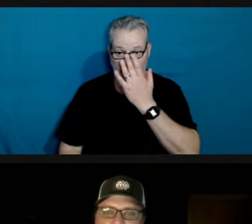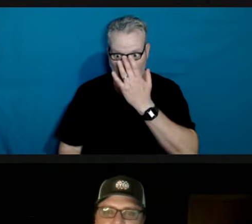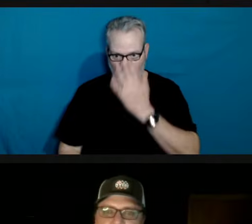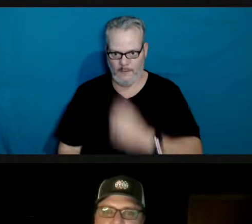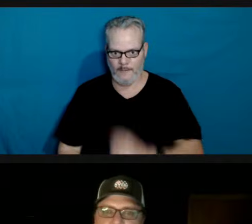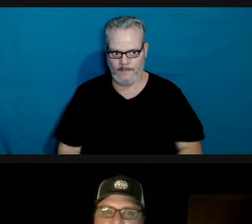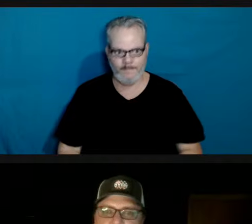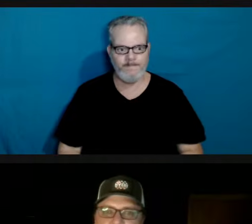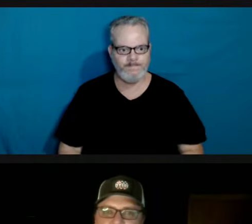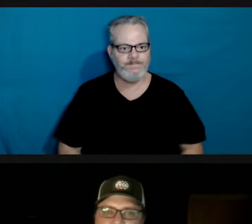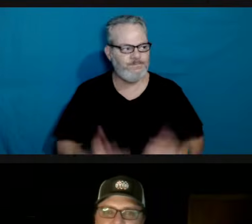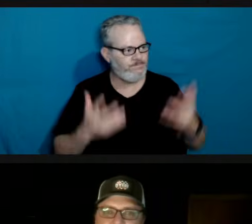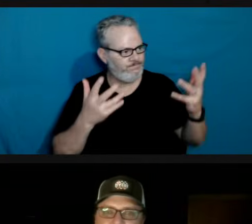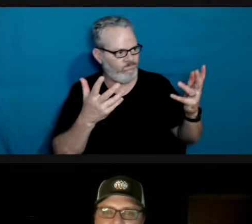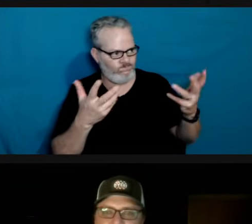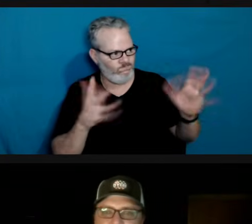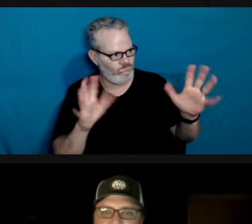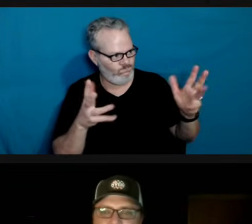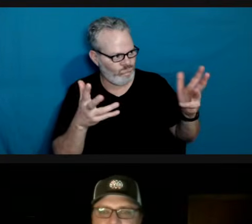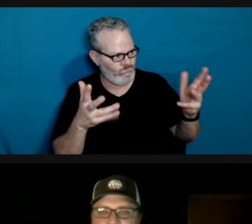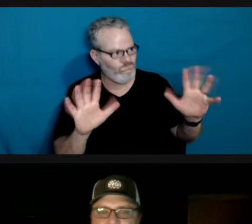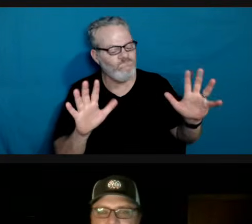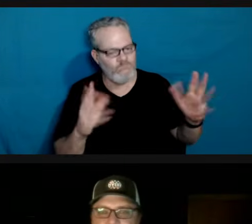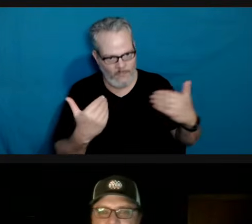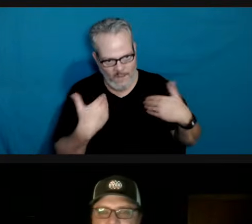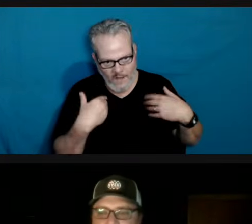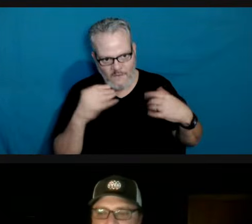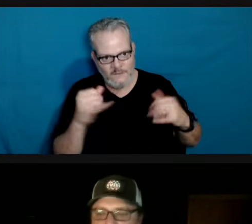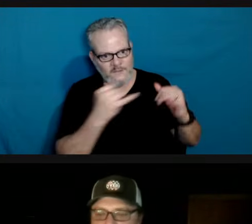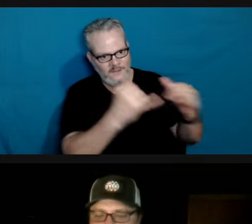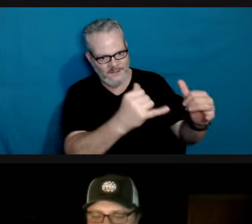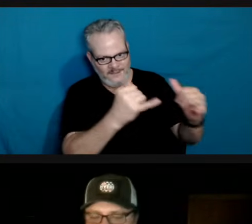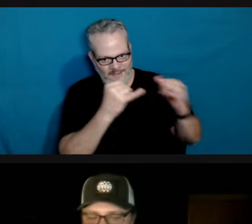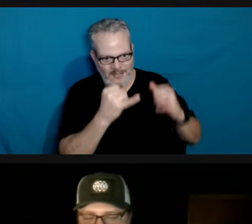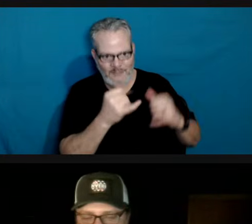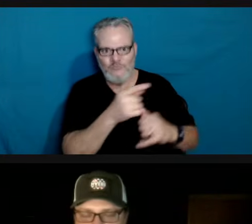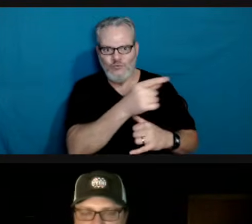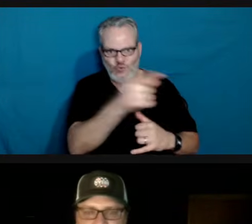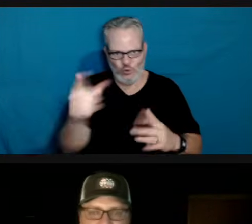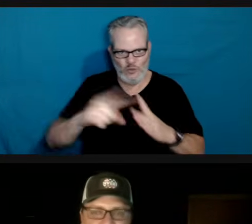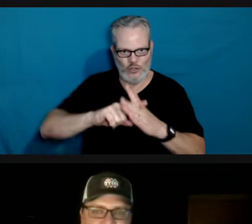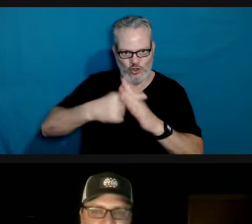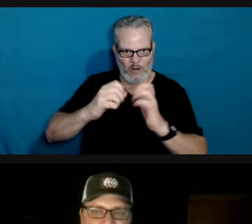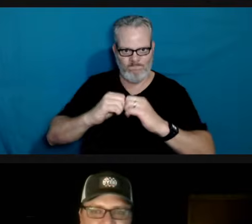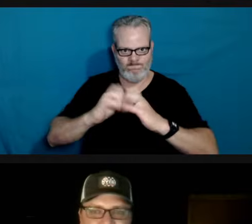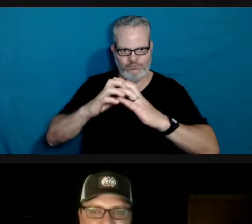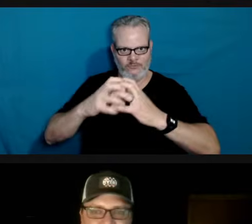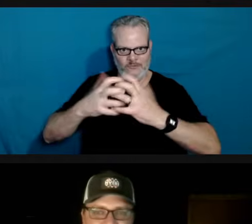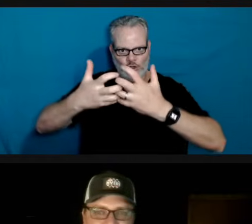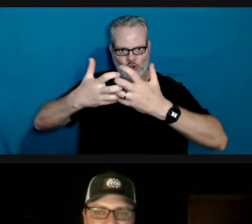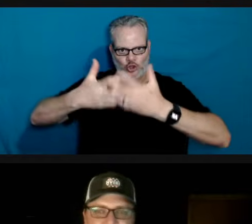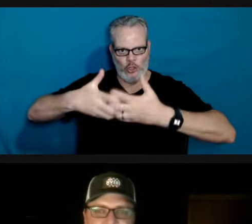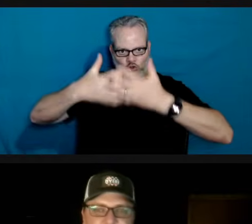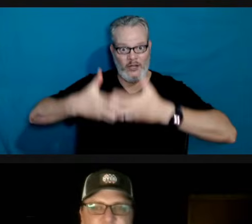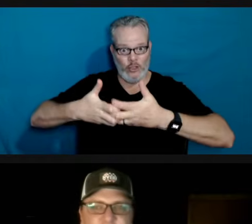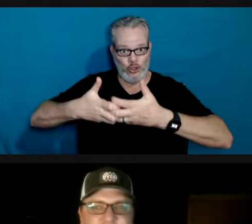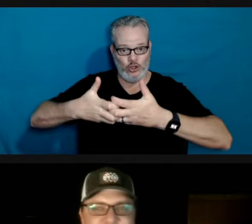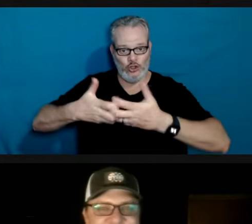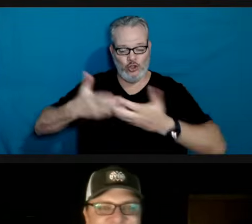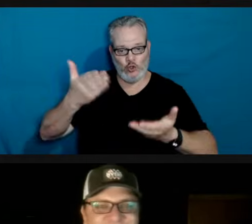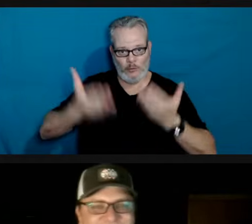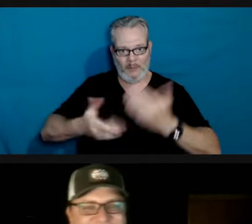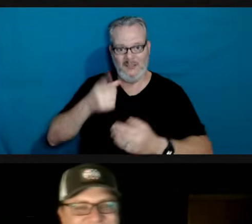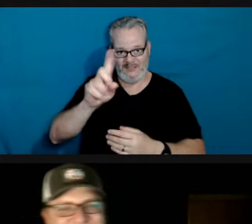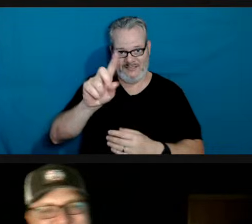Yeah, that's all I have too. I think you guys are still running off the generator. You are, Dane. So maybe we'll just call it